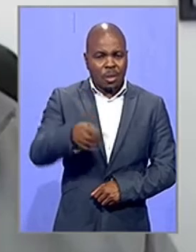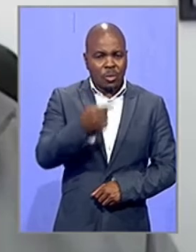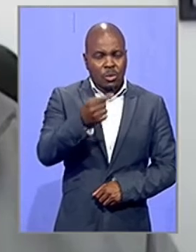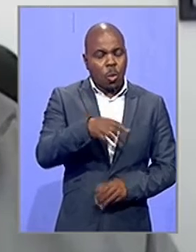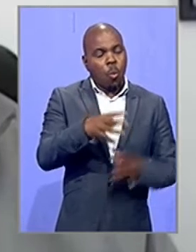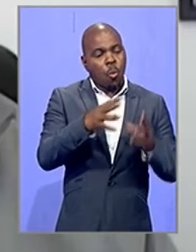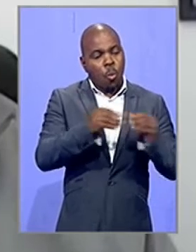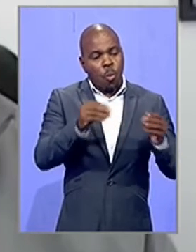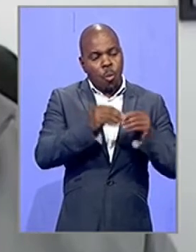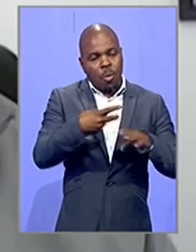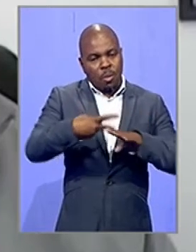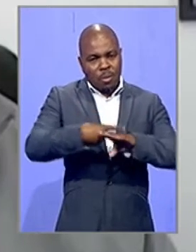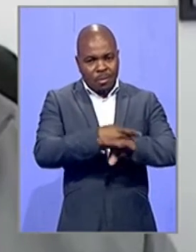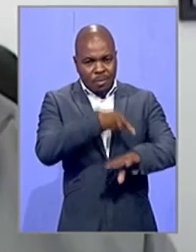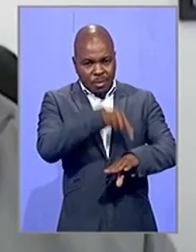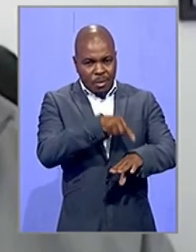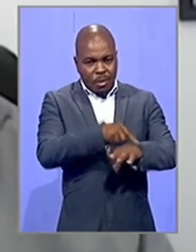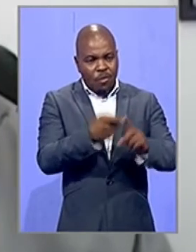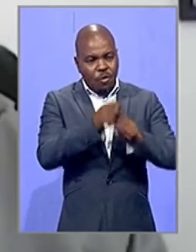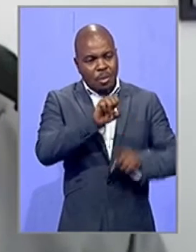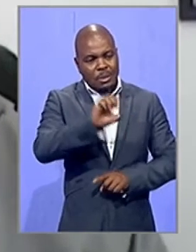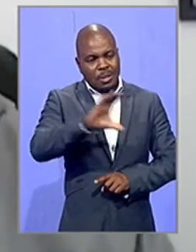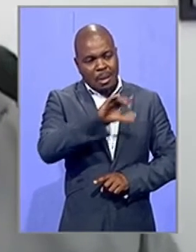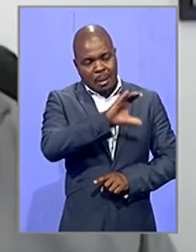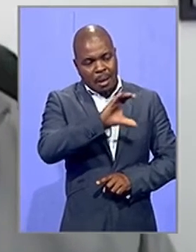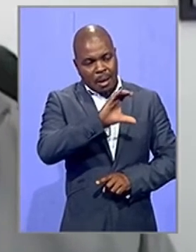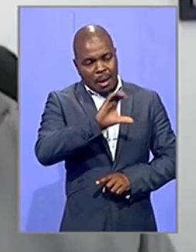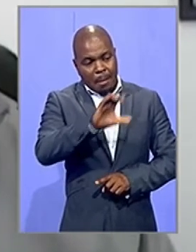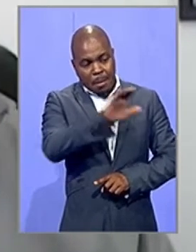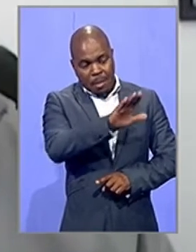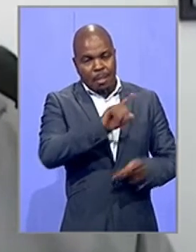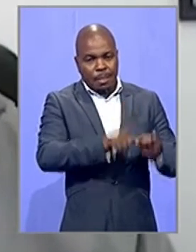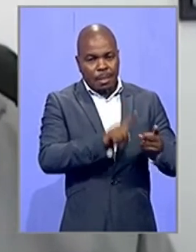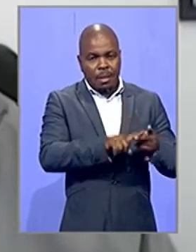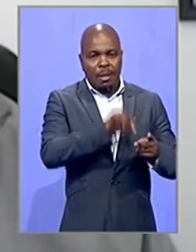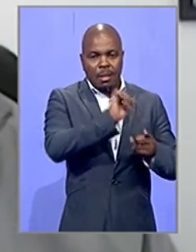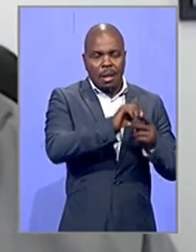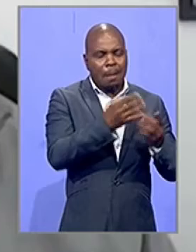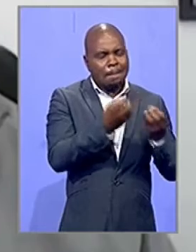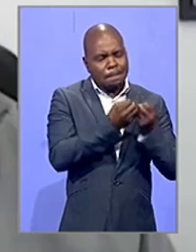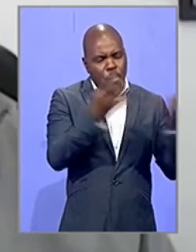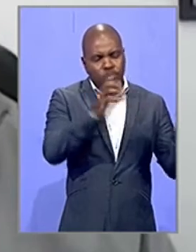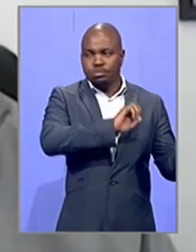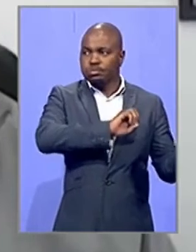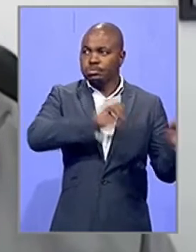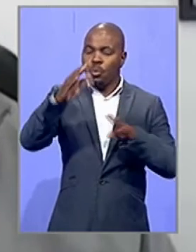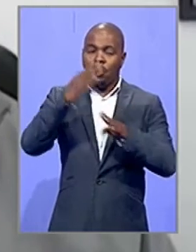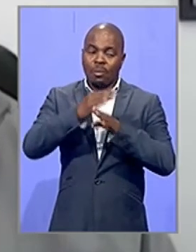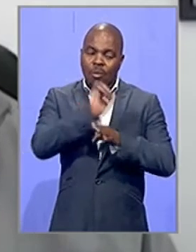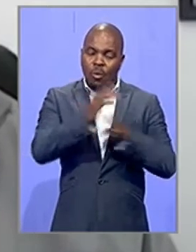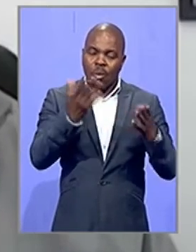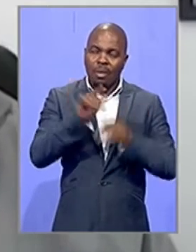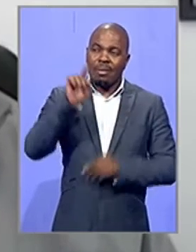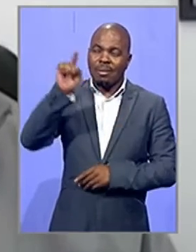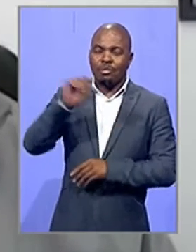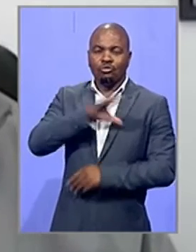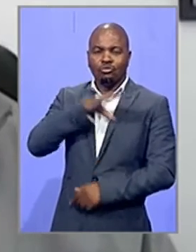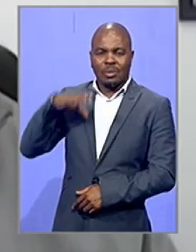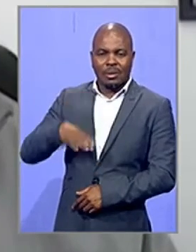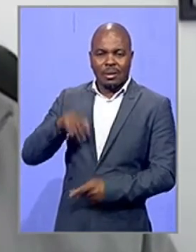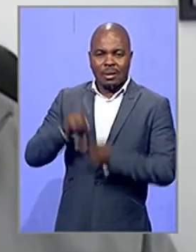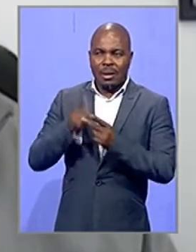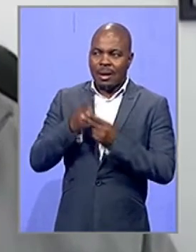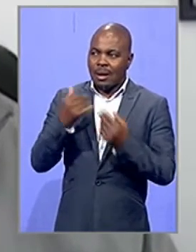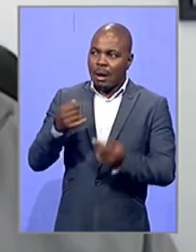sheep producers, especially in the Eastern Cape. Most of their clip is exported to China. Their wool and their income is